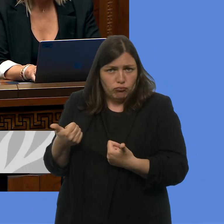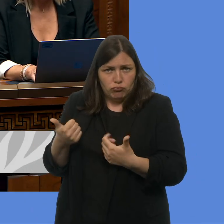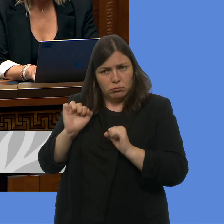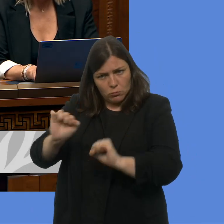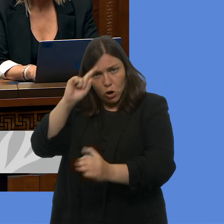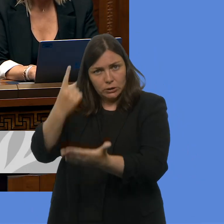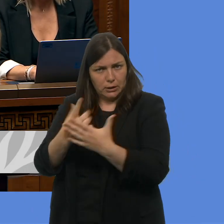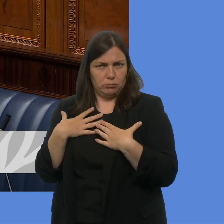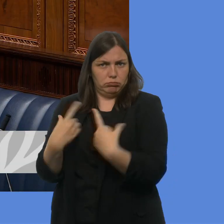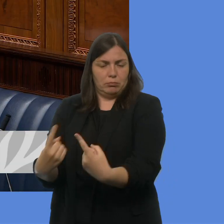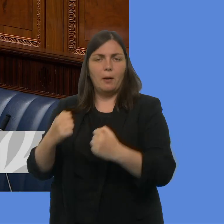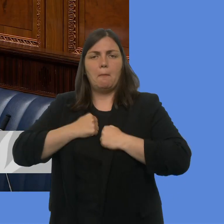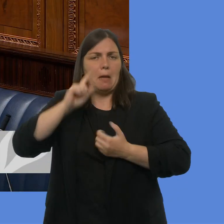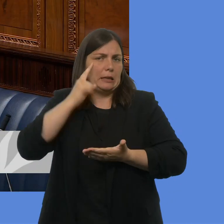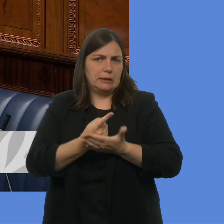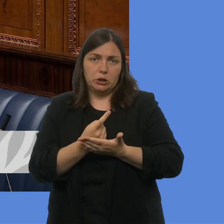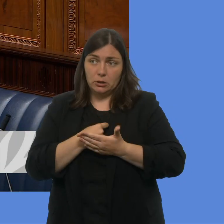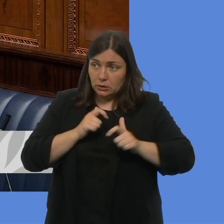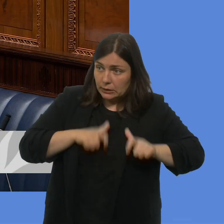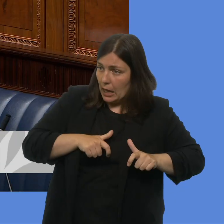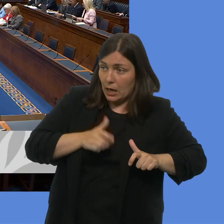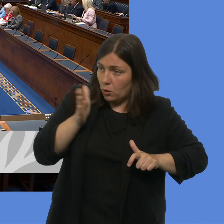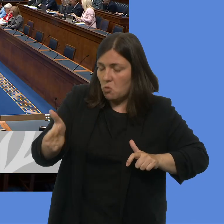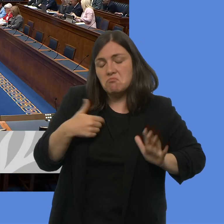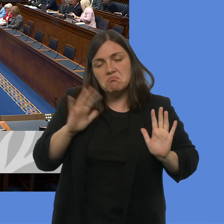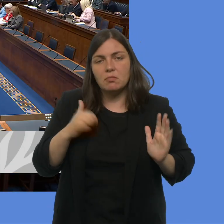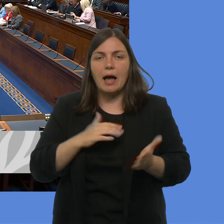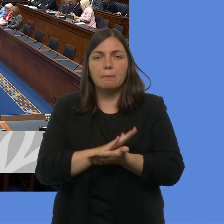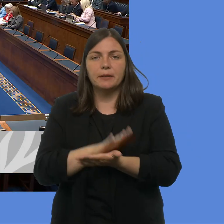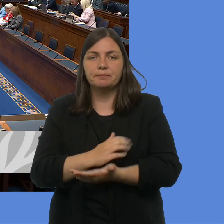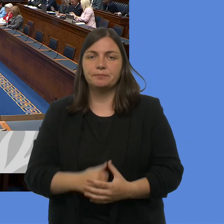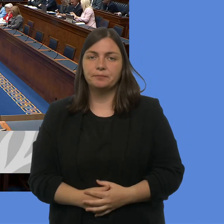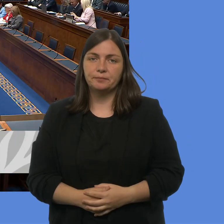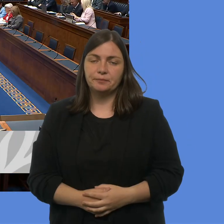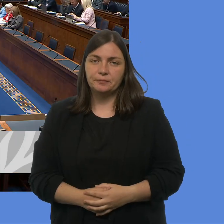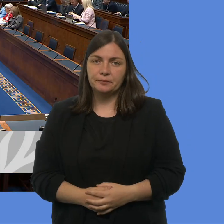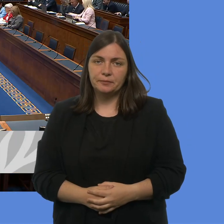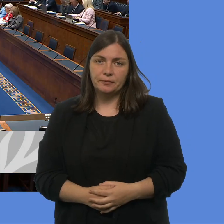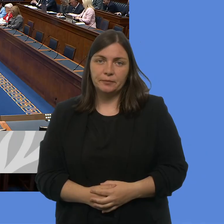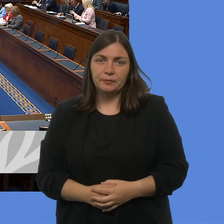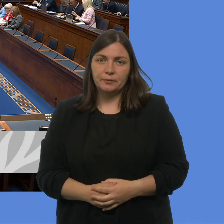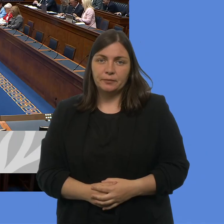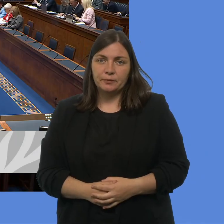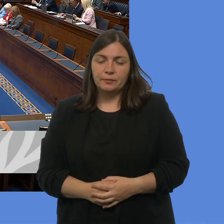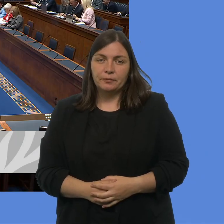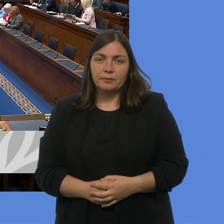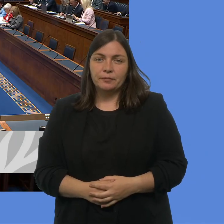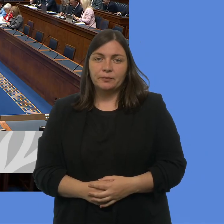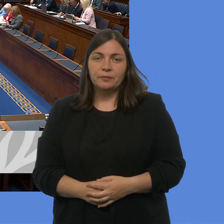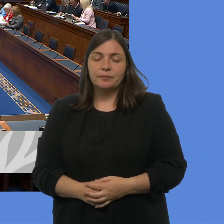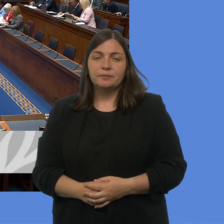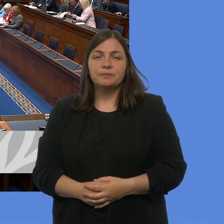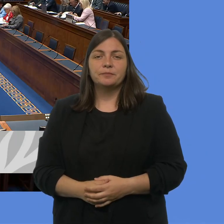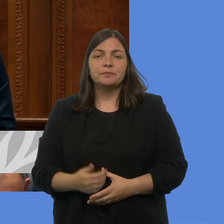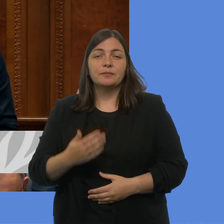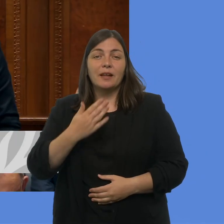decision. Call Pat Sheehan for supplementary. I got a Concord August Buick/Kate Thank the First Minister